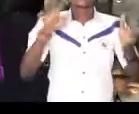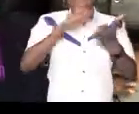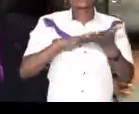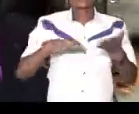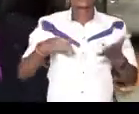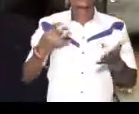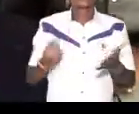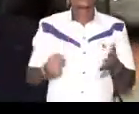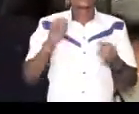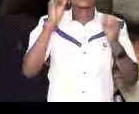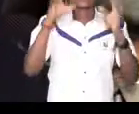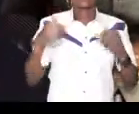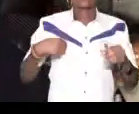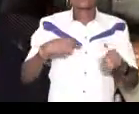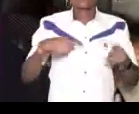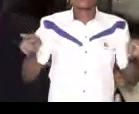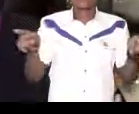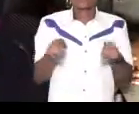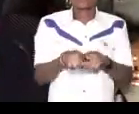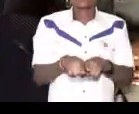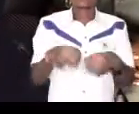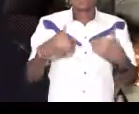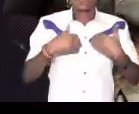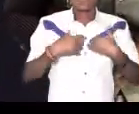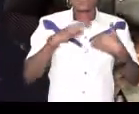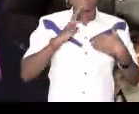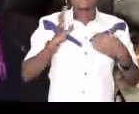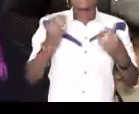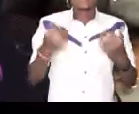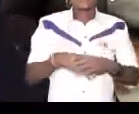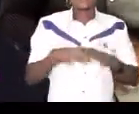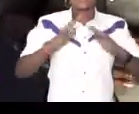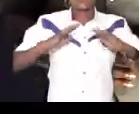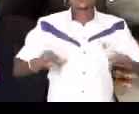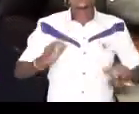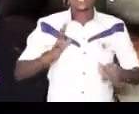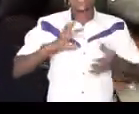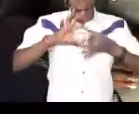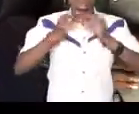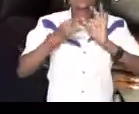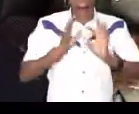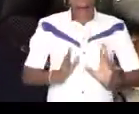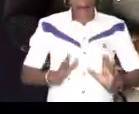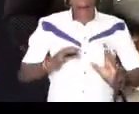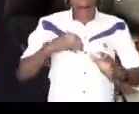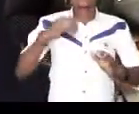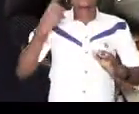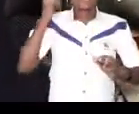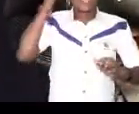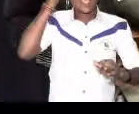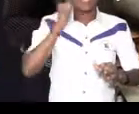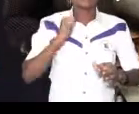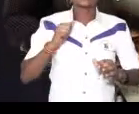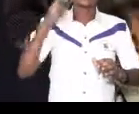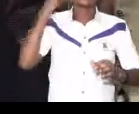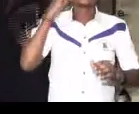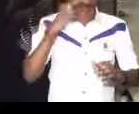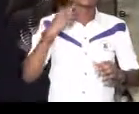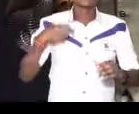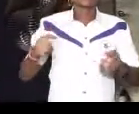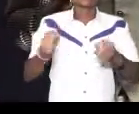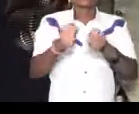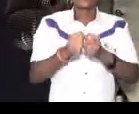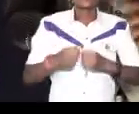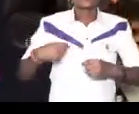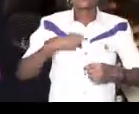teacher. And we also have in the house our beautiful sign language interpreter, Auntie Rosemary. Together, we